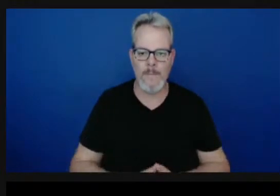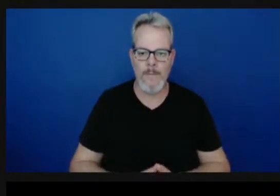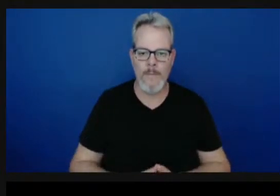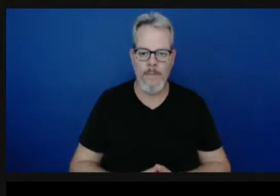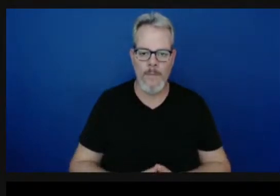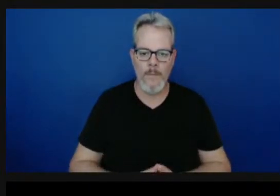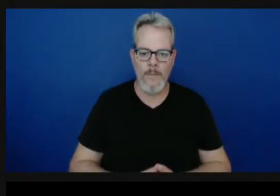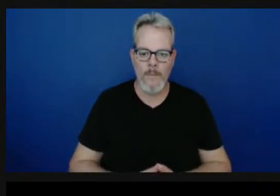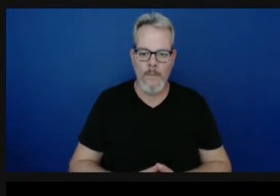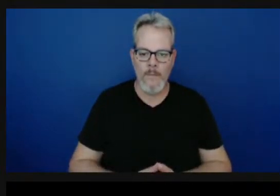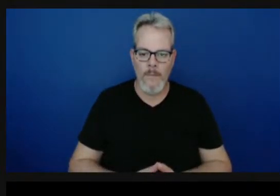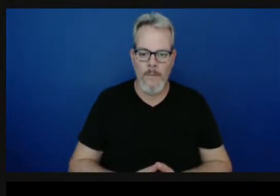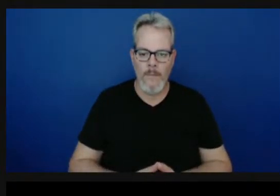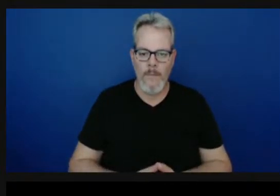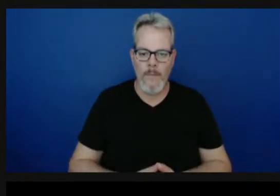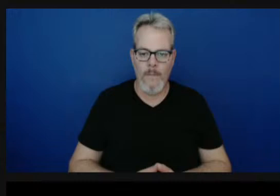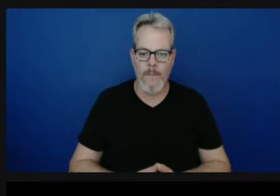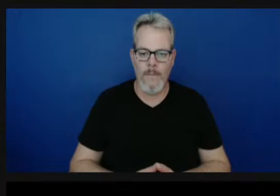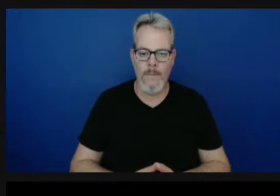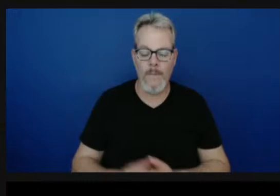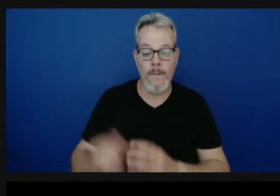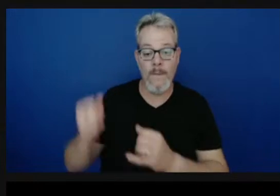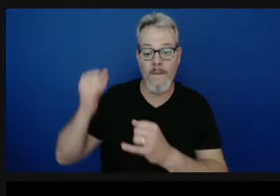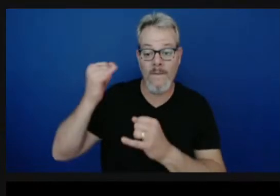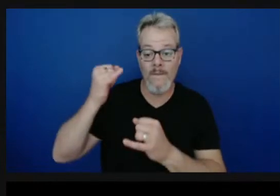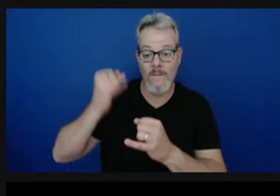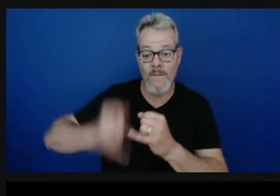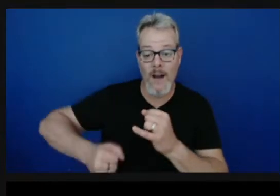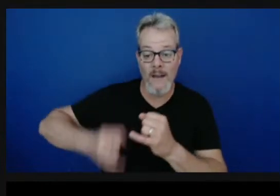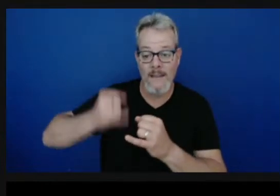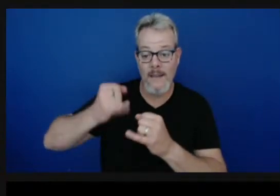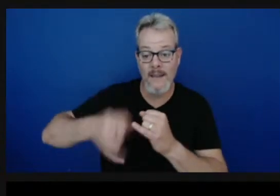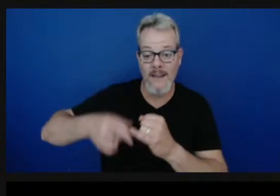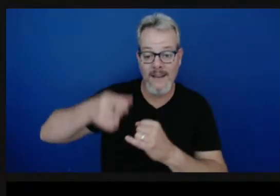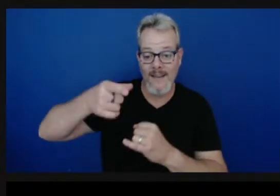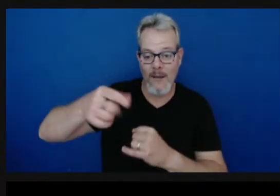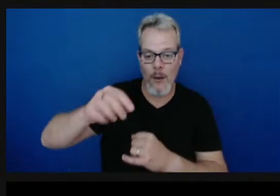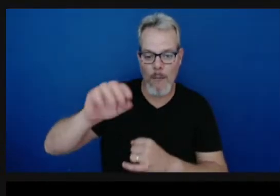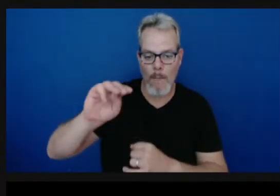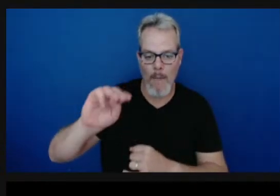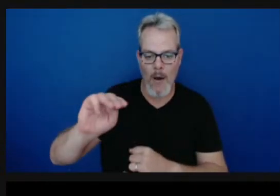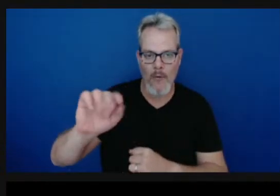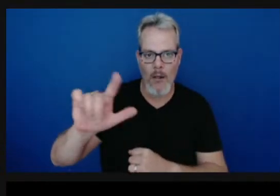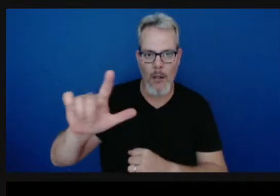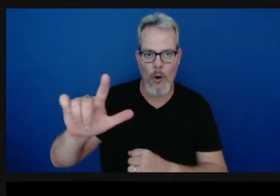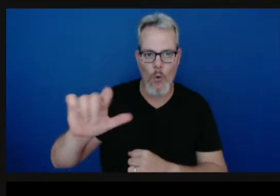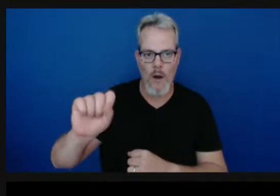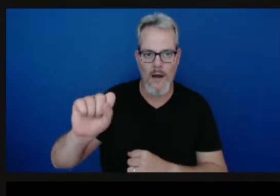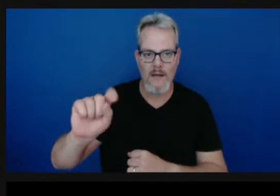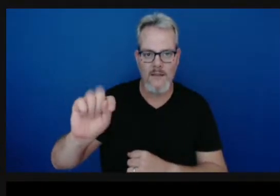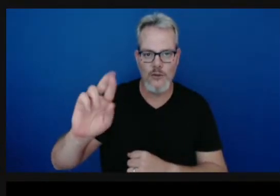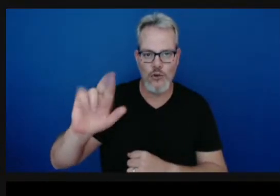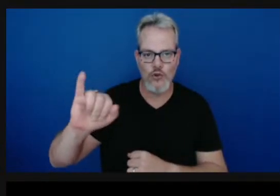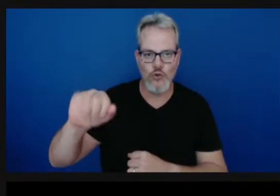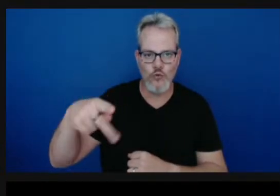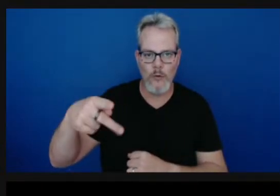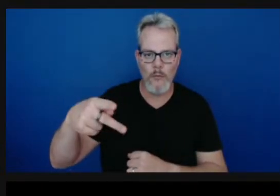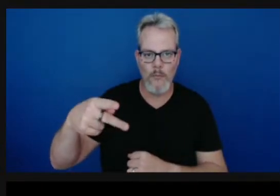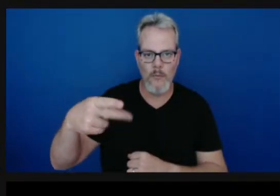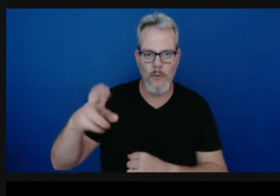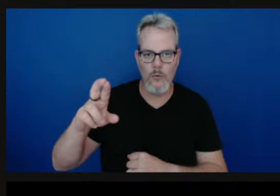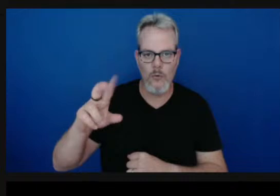And finally, as far as Kīlauea summit views, here is the Maunaloa strip road camera positioned to catch